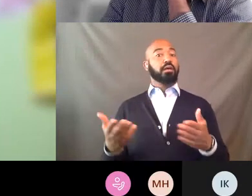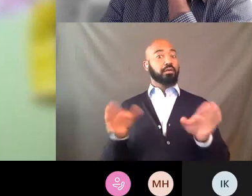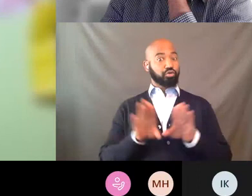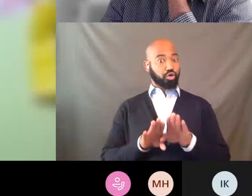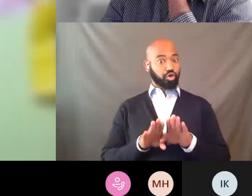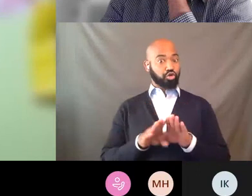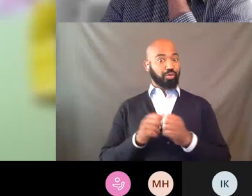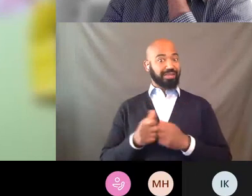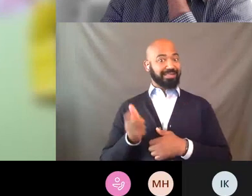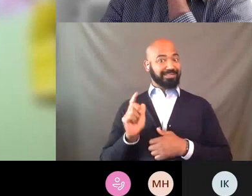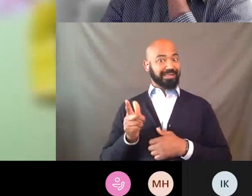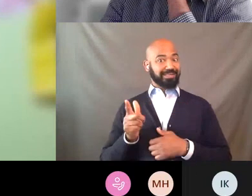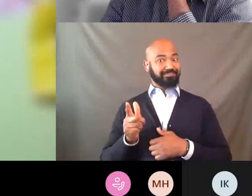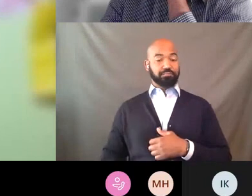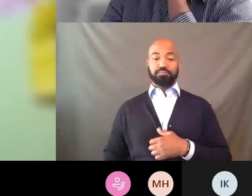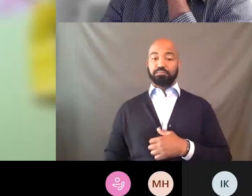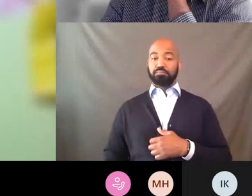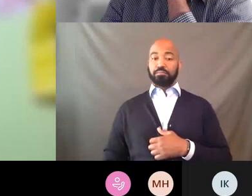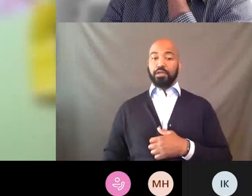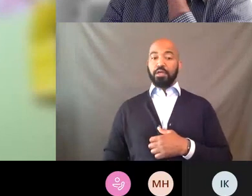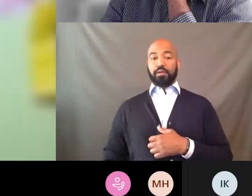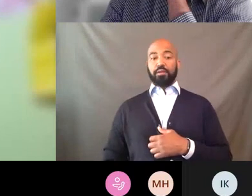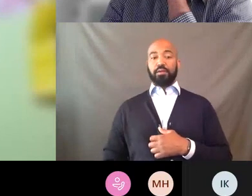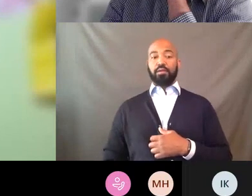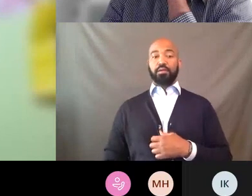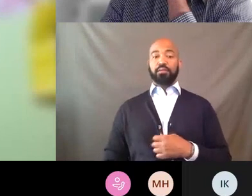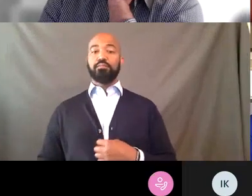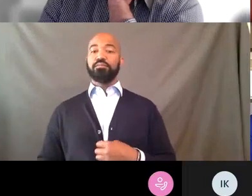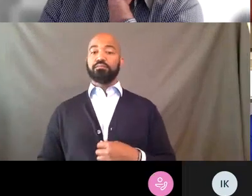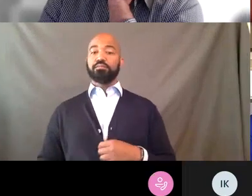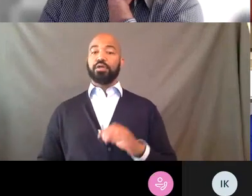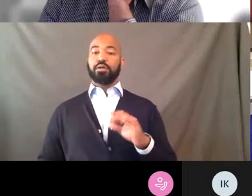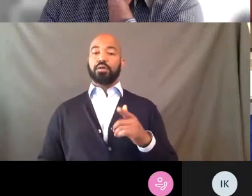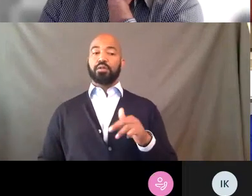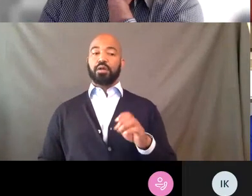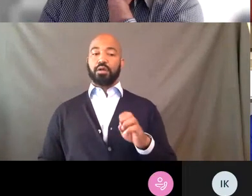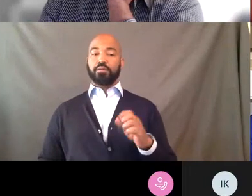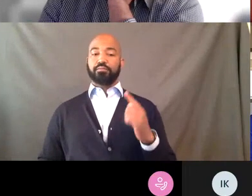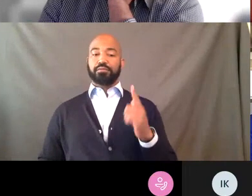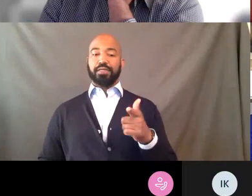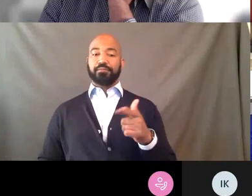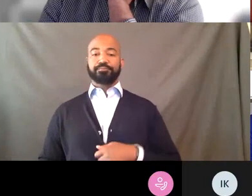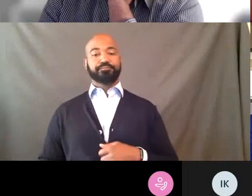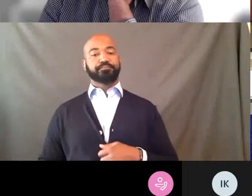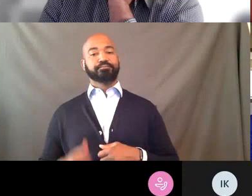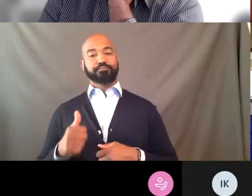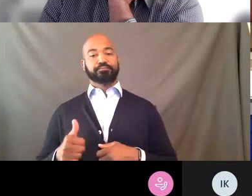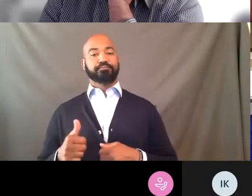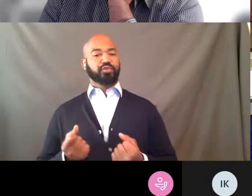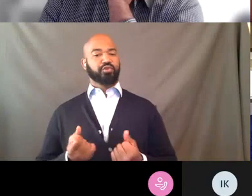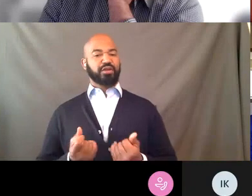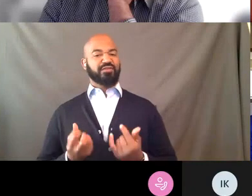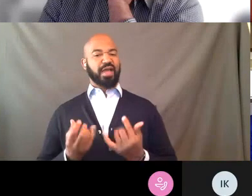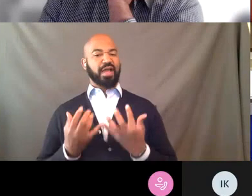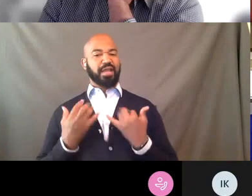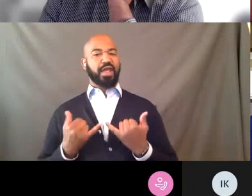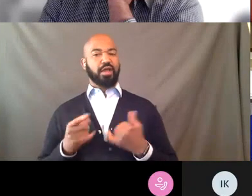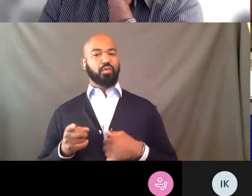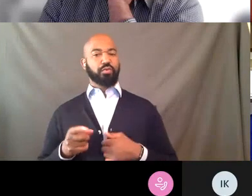a second. I'll second. Okay, Claude, you're on fire. Well,